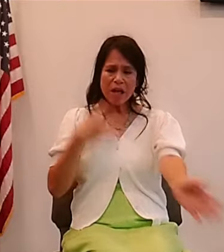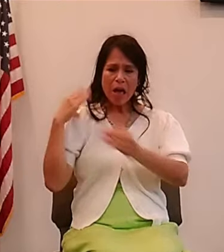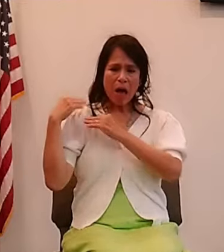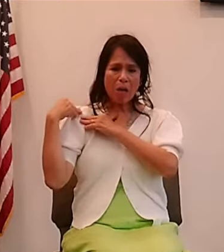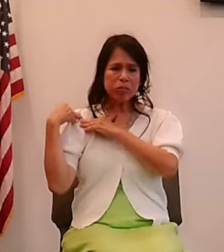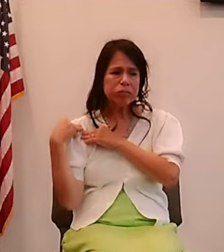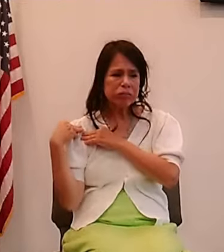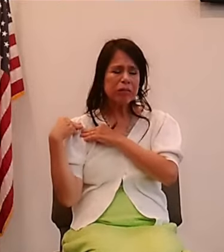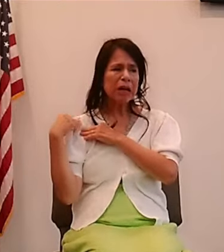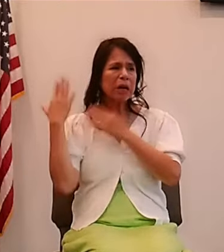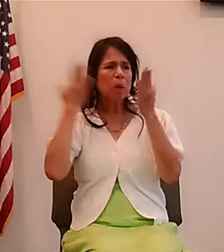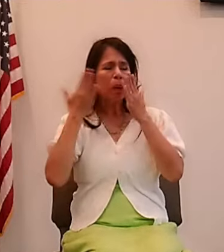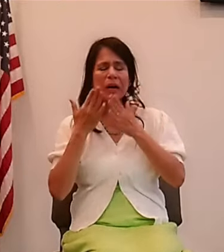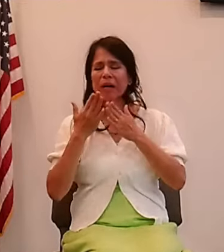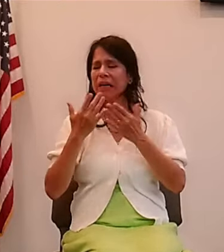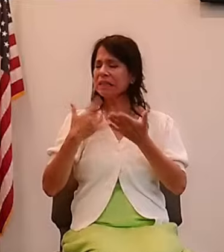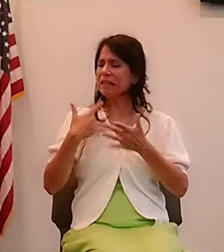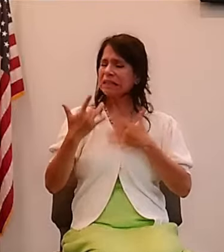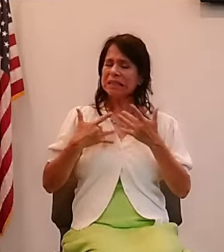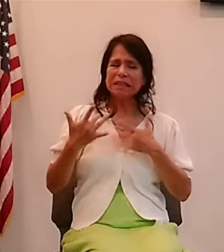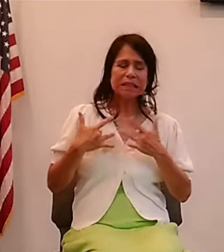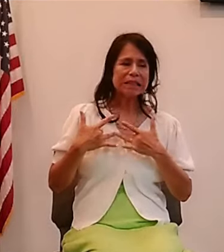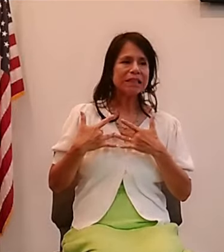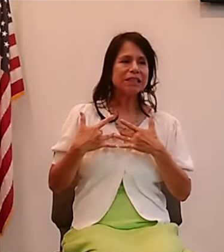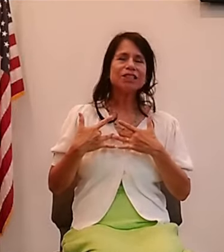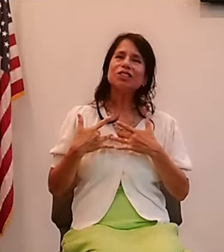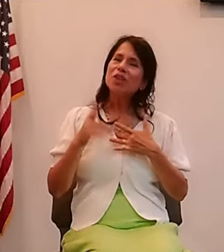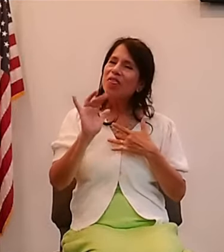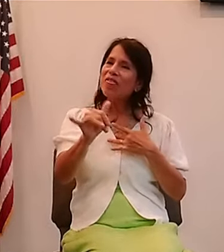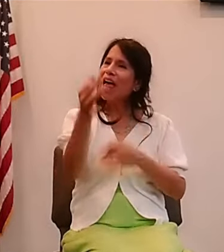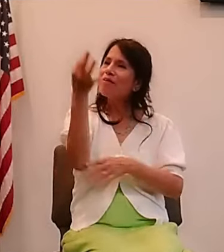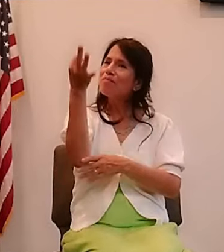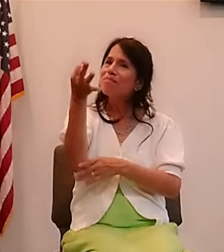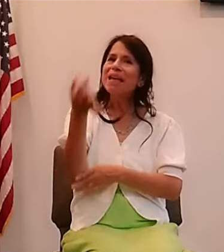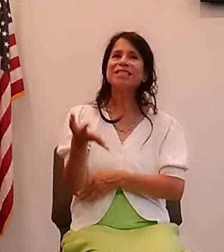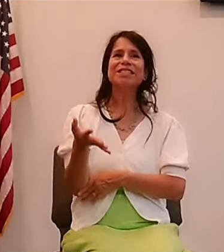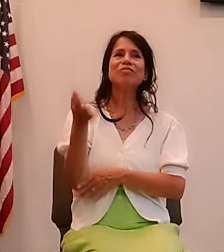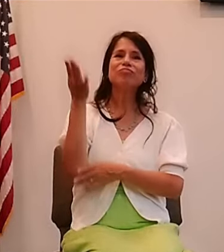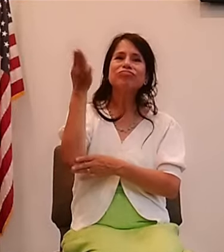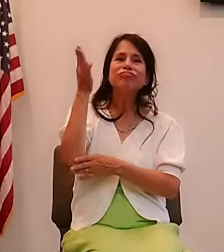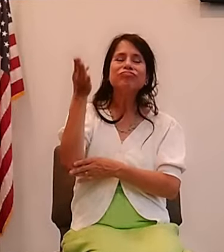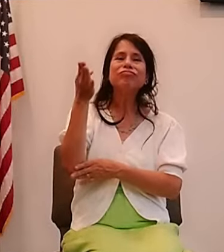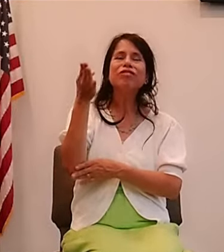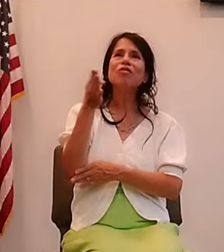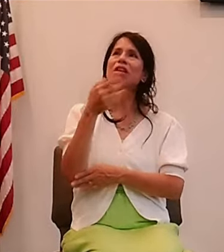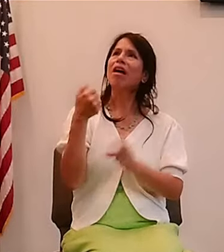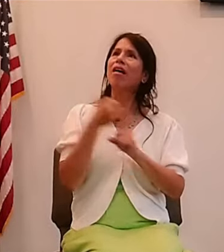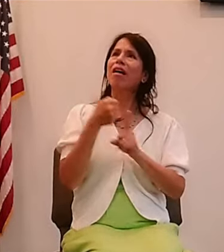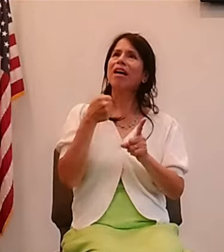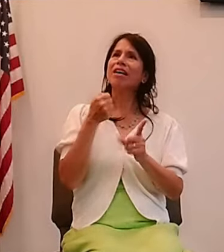But that message really spoke to my heart, you know, that Christ being in the boat with us. Now, it